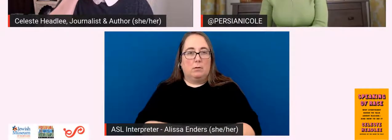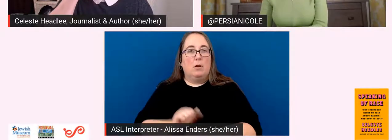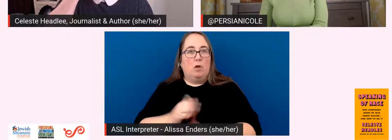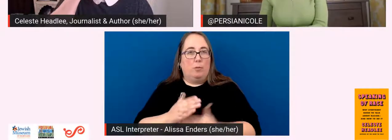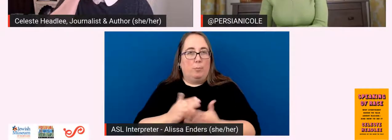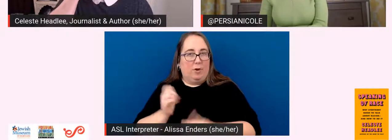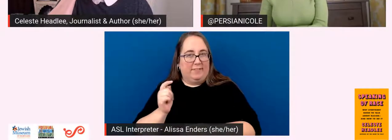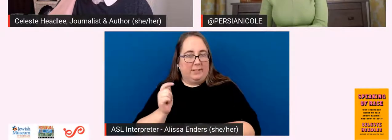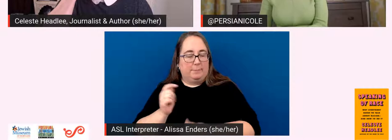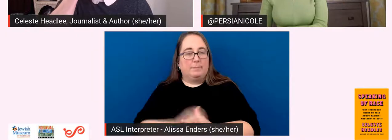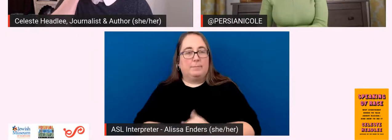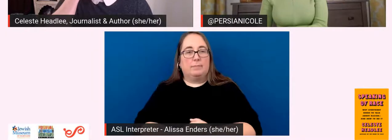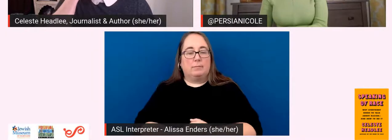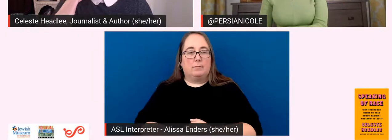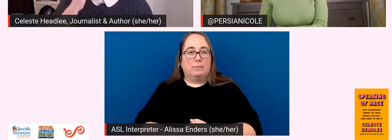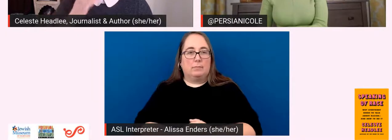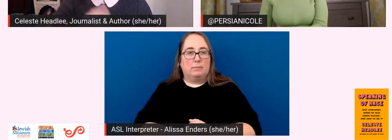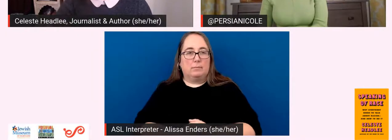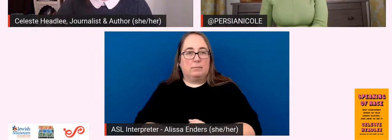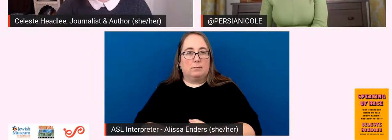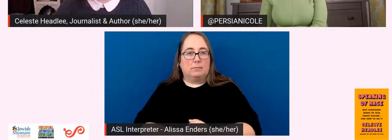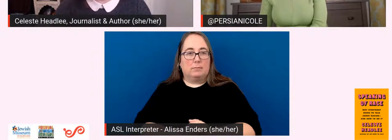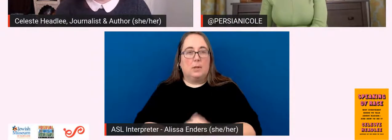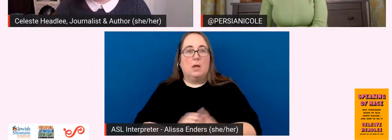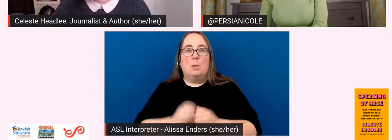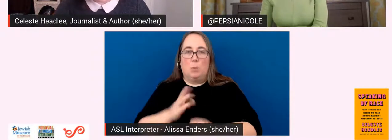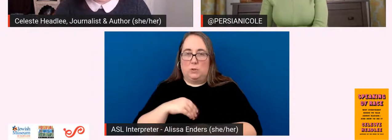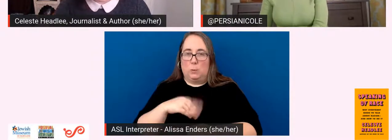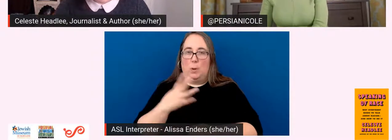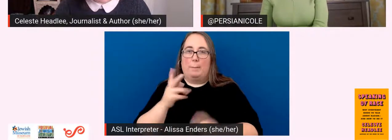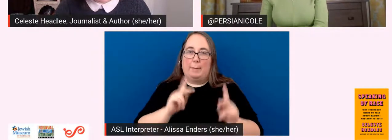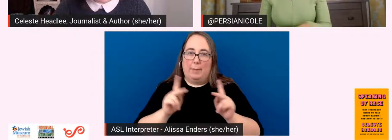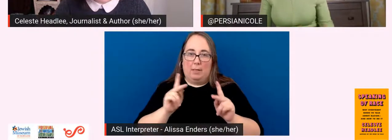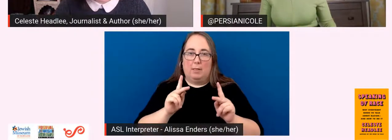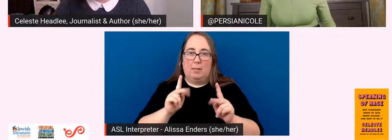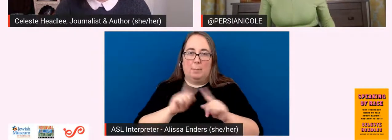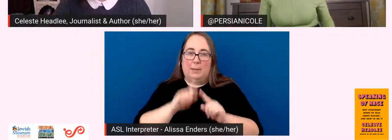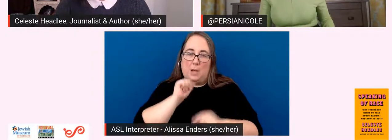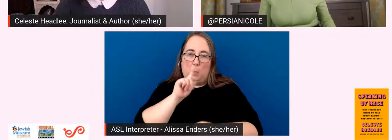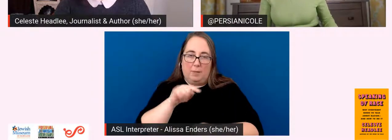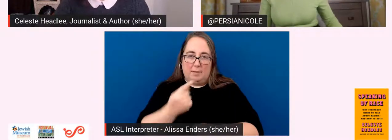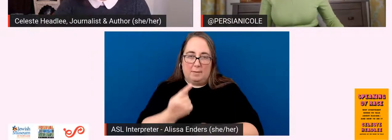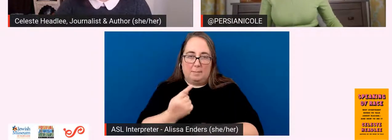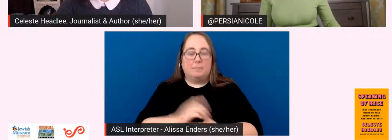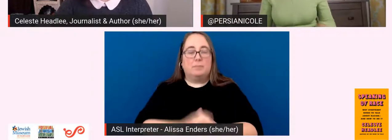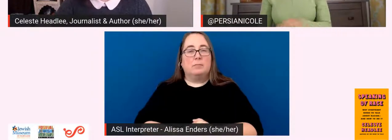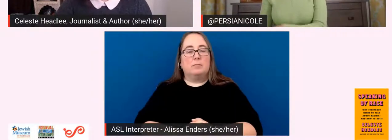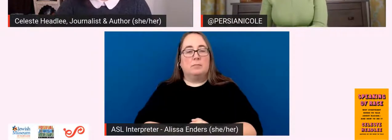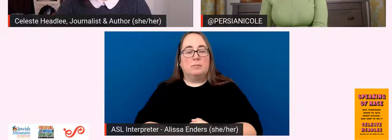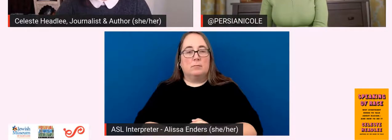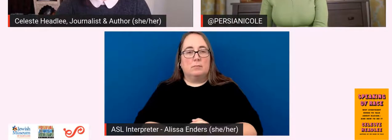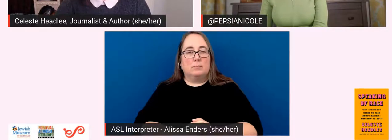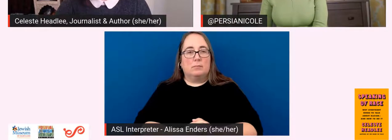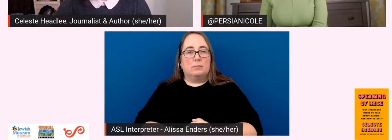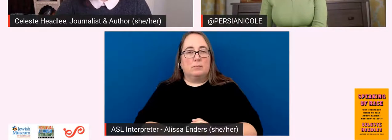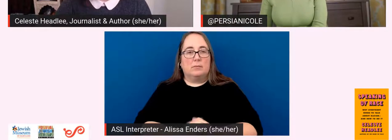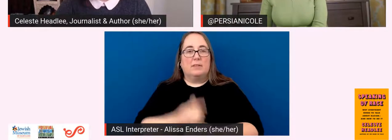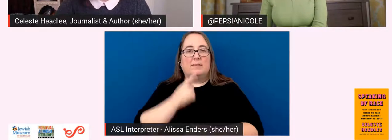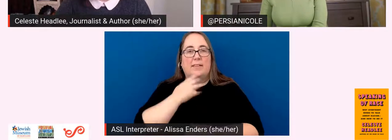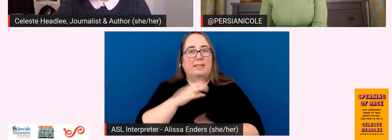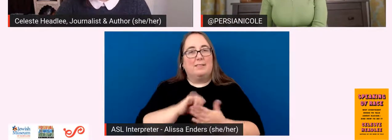that people, mostly white people, but not only, say things to me that they would not